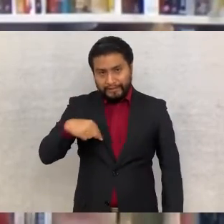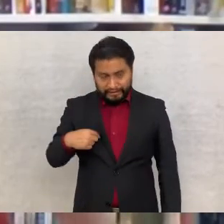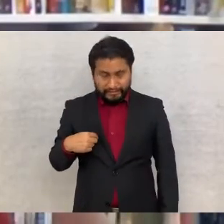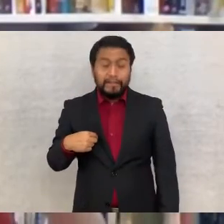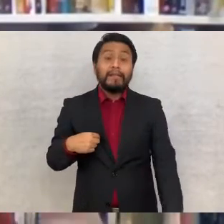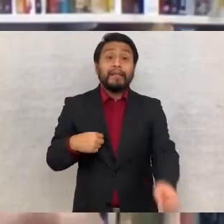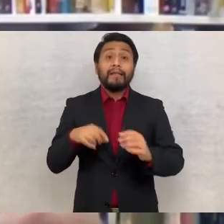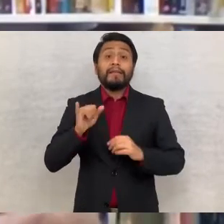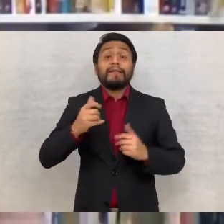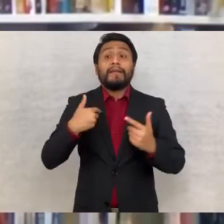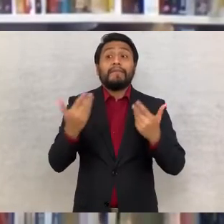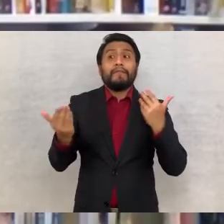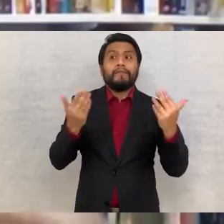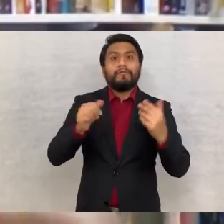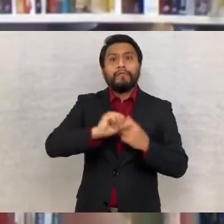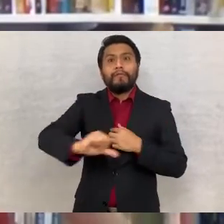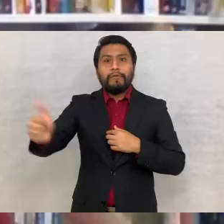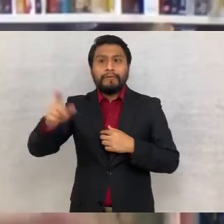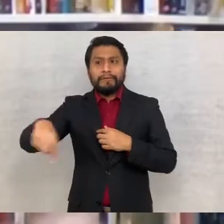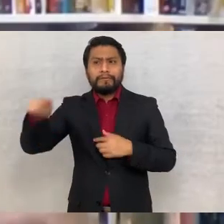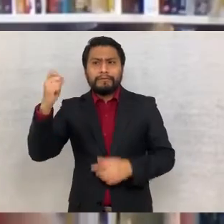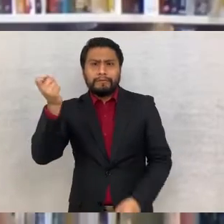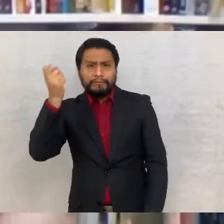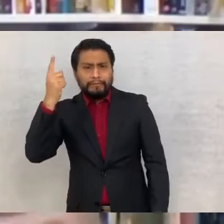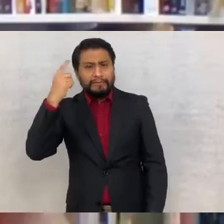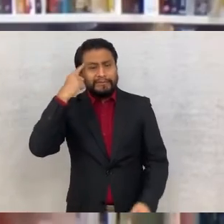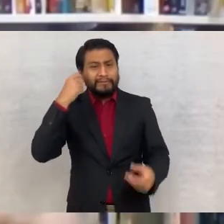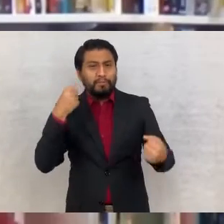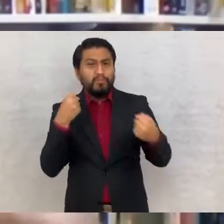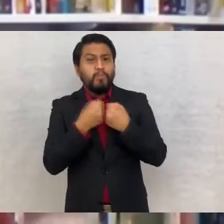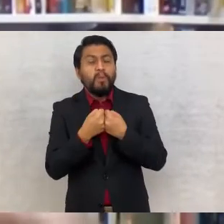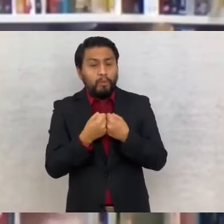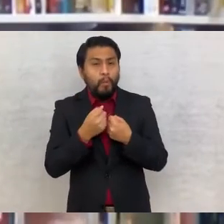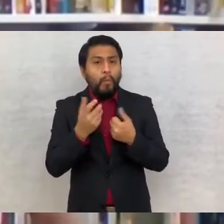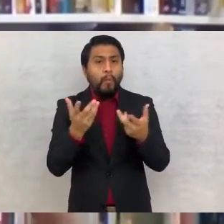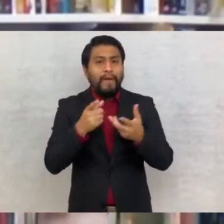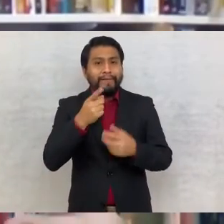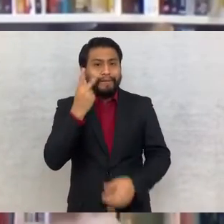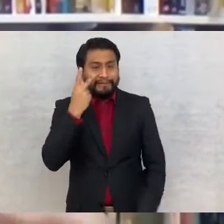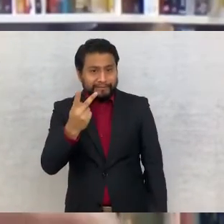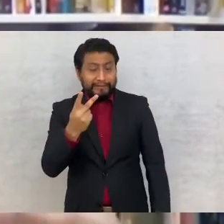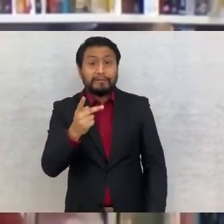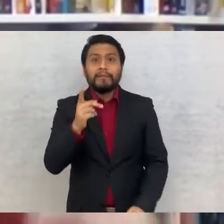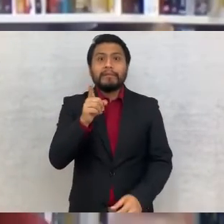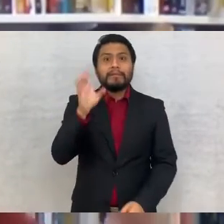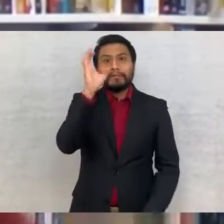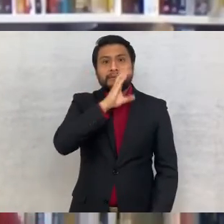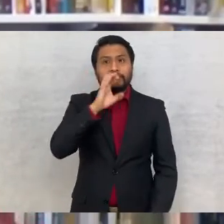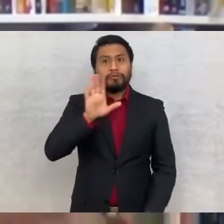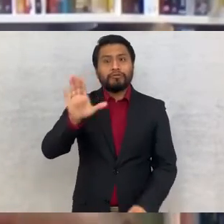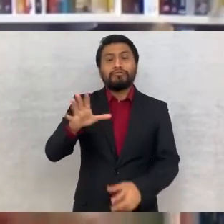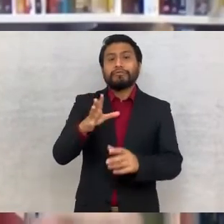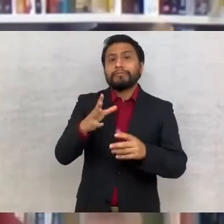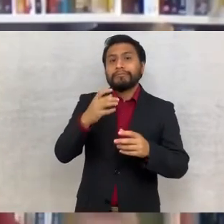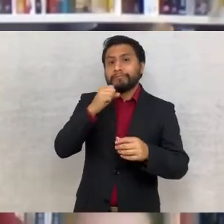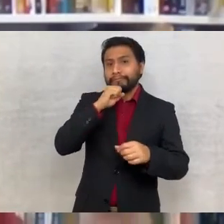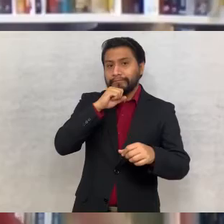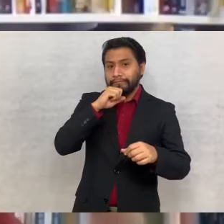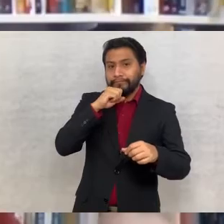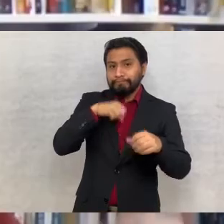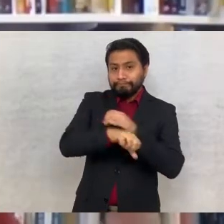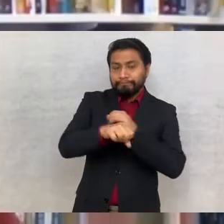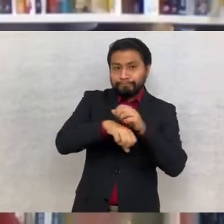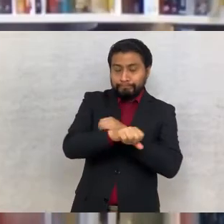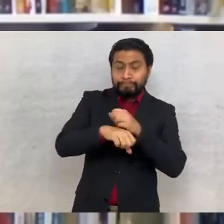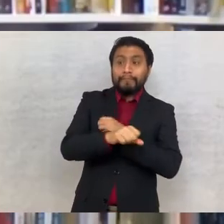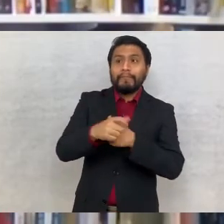us. This entails a contrast for those who are othered, understood as a radical opposition to what they seek, also seeking to make their